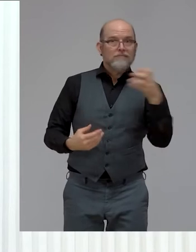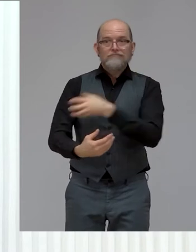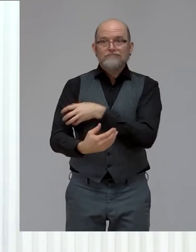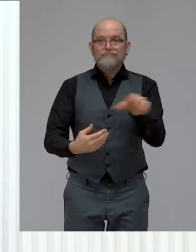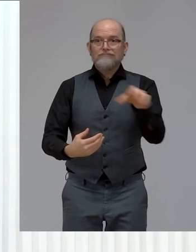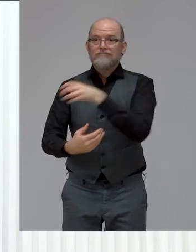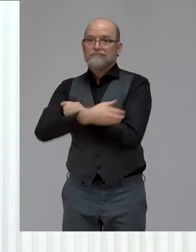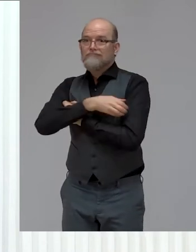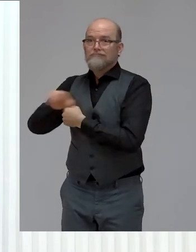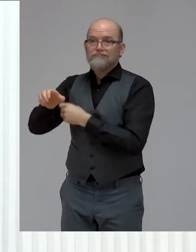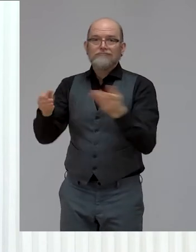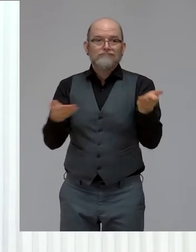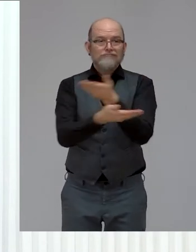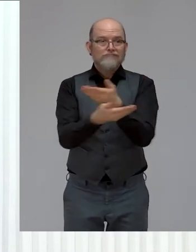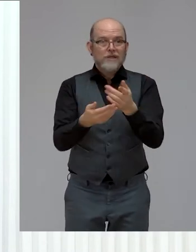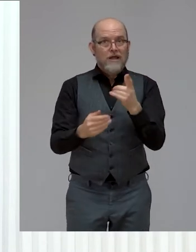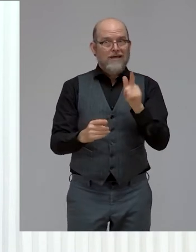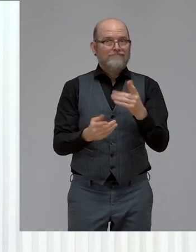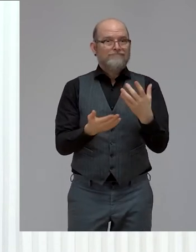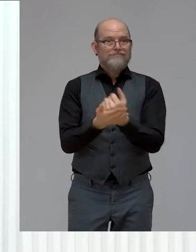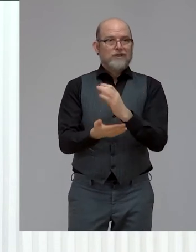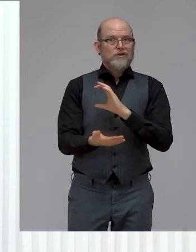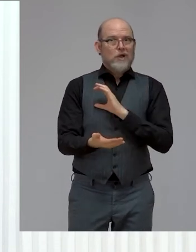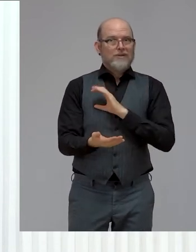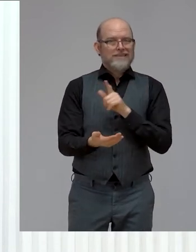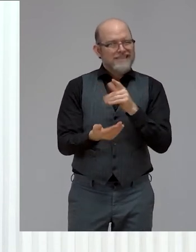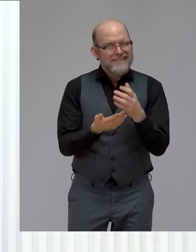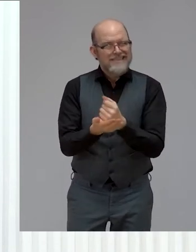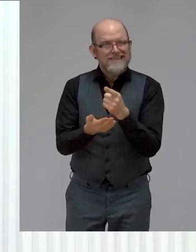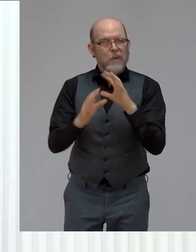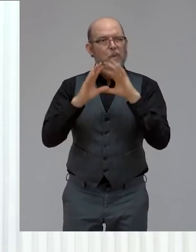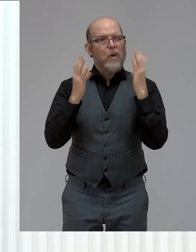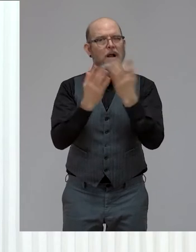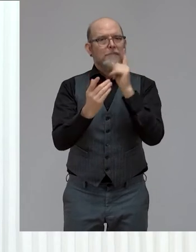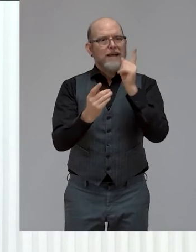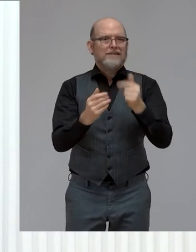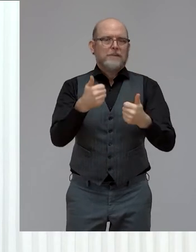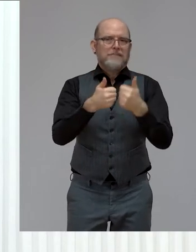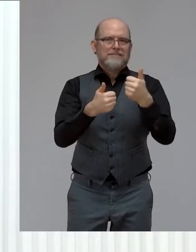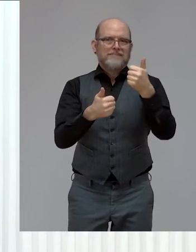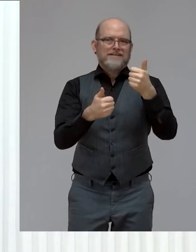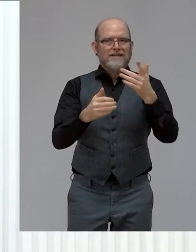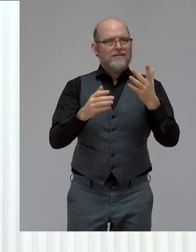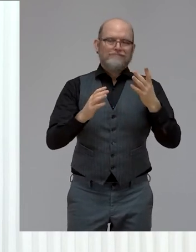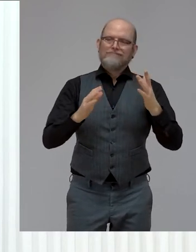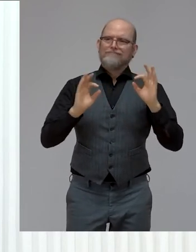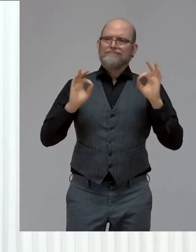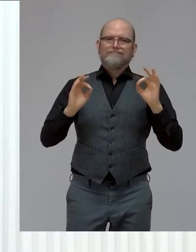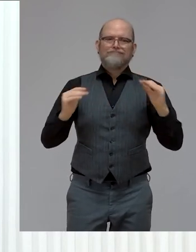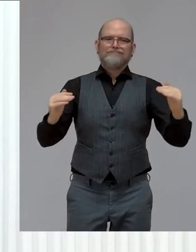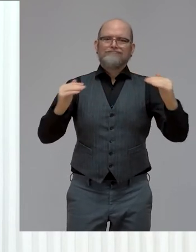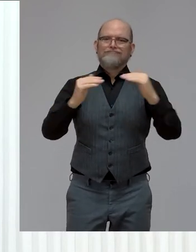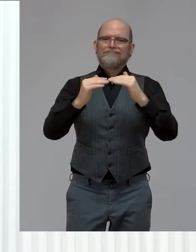and make the world a better place for all. Thank you so much for joining us. Have a wonderful and